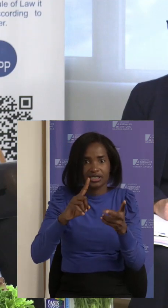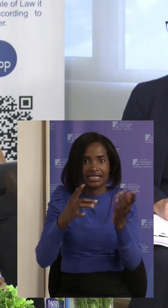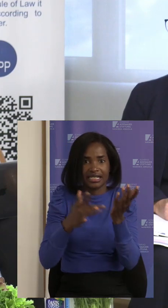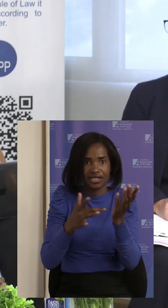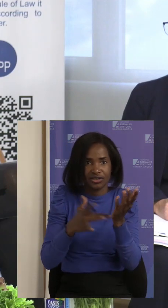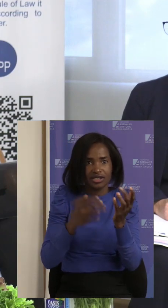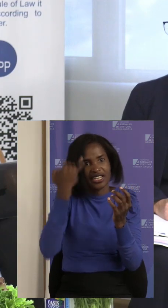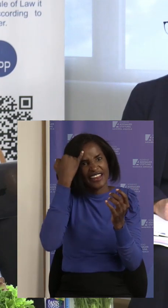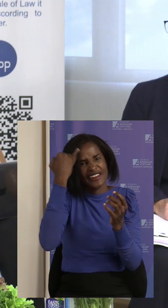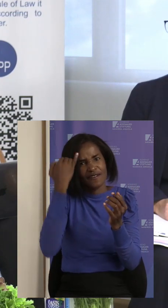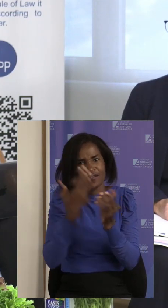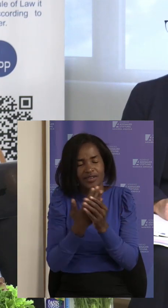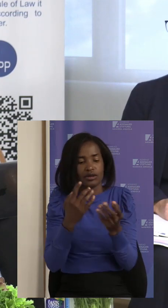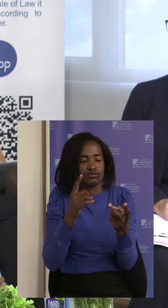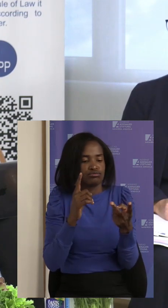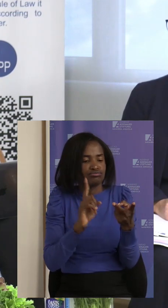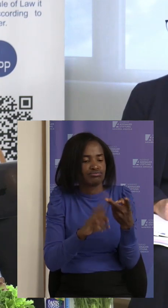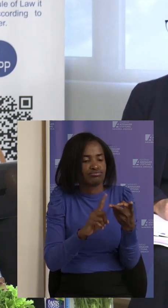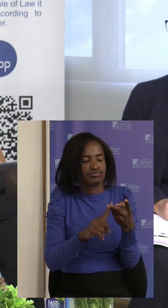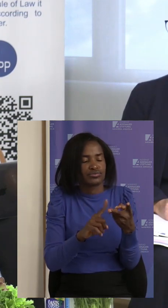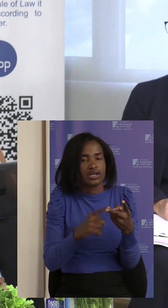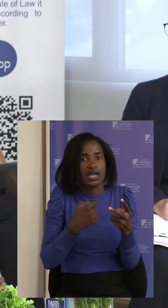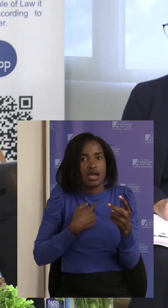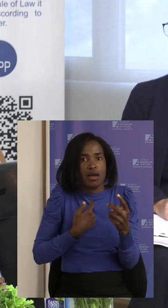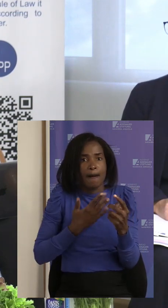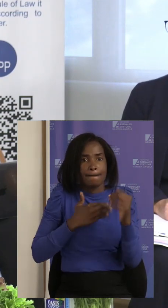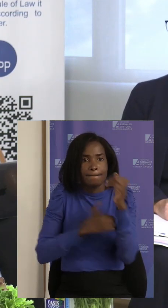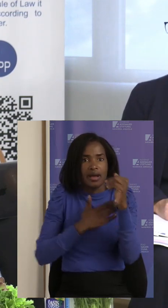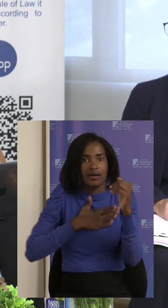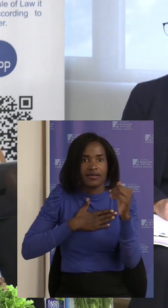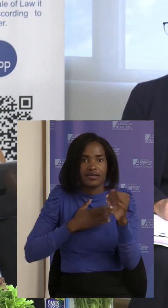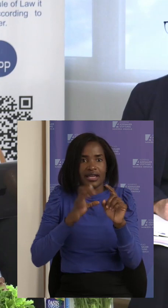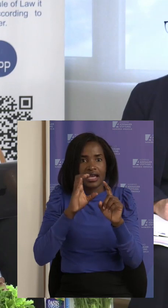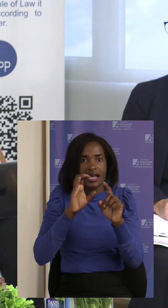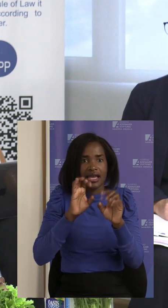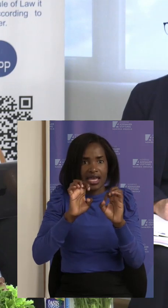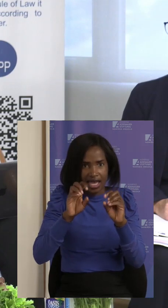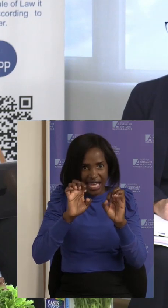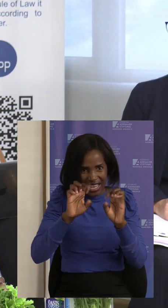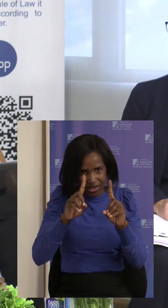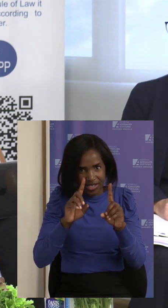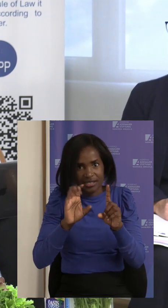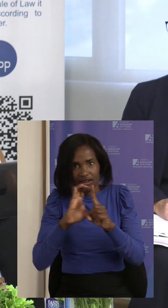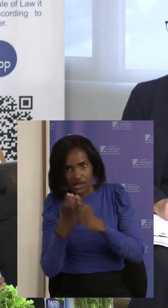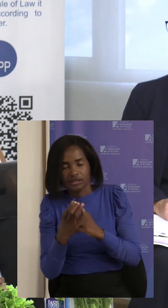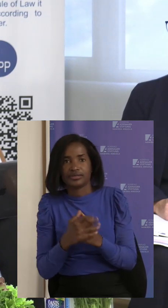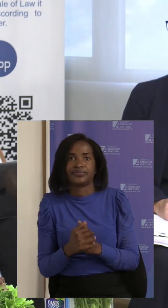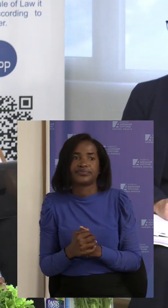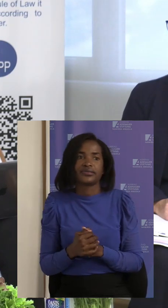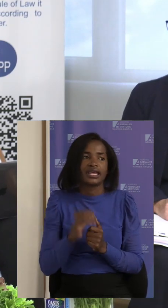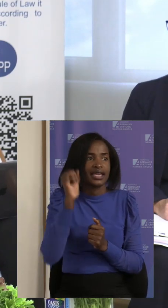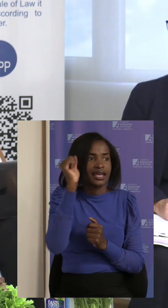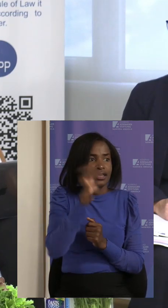technology and innovation, but also then from where I come, arts and culture. So yes, the